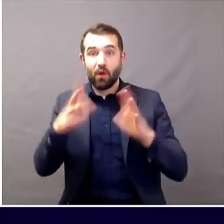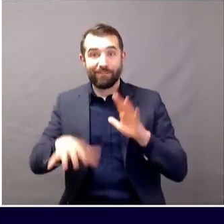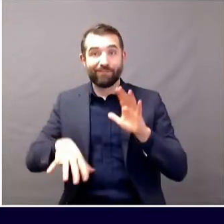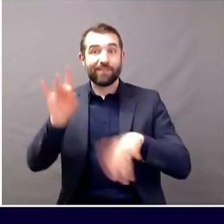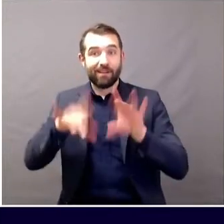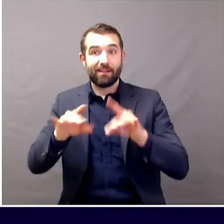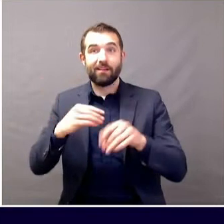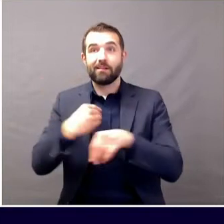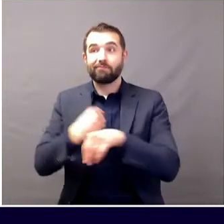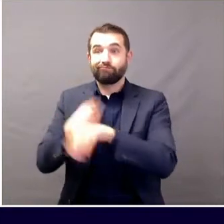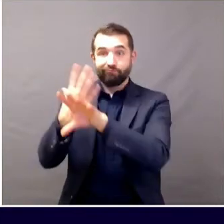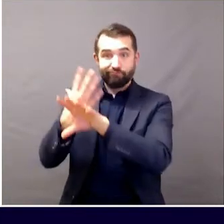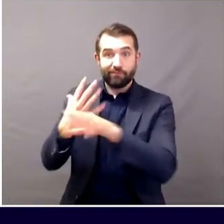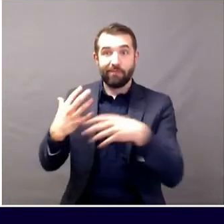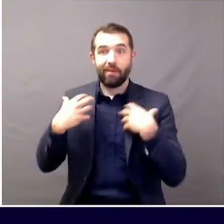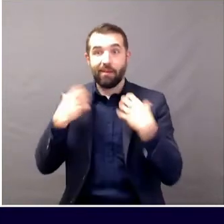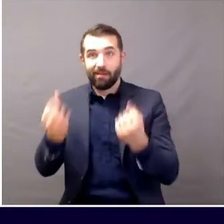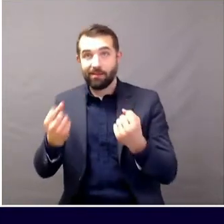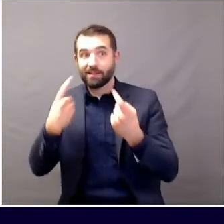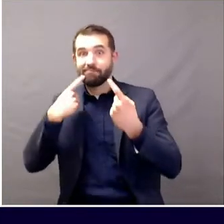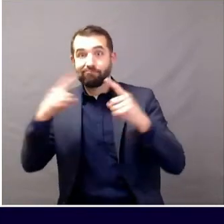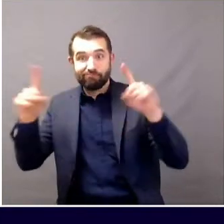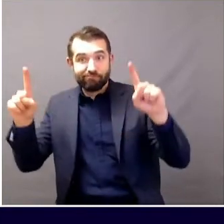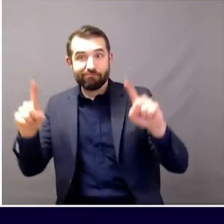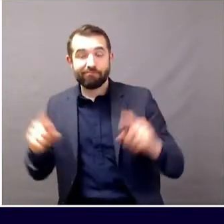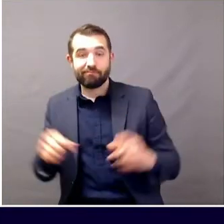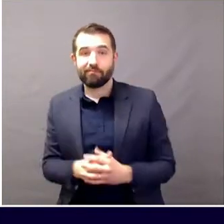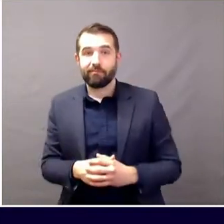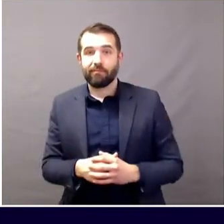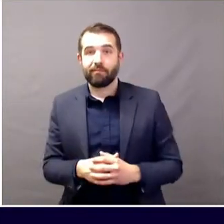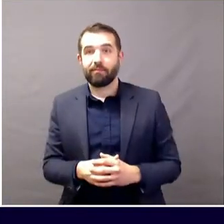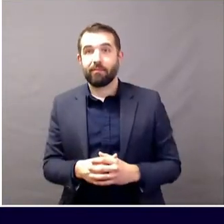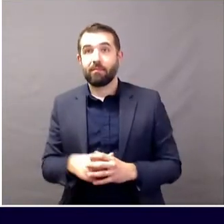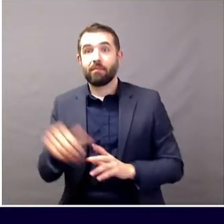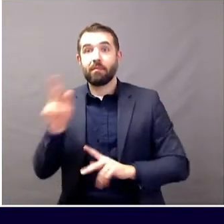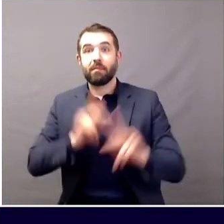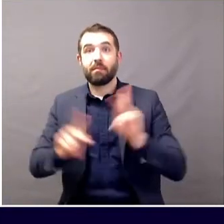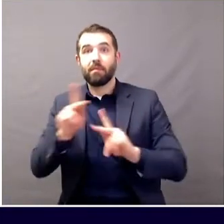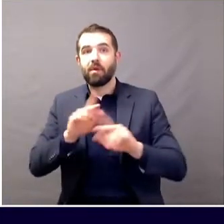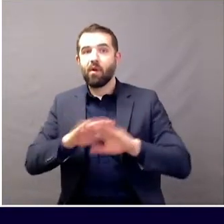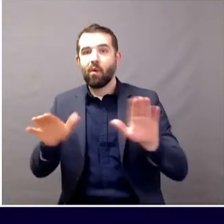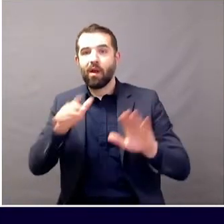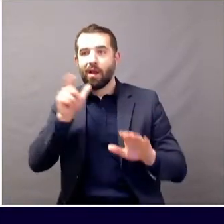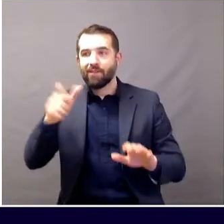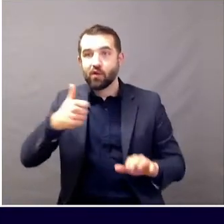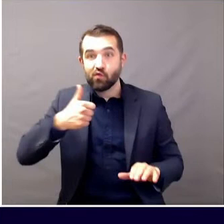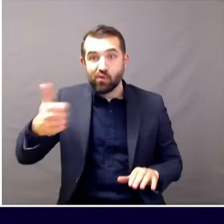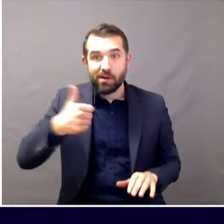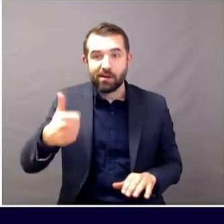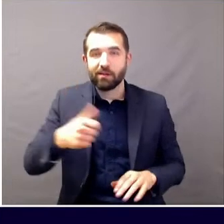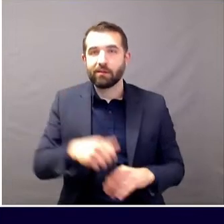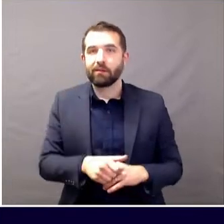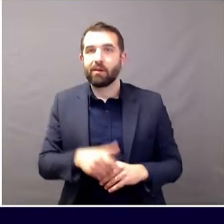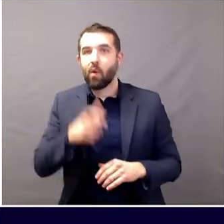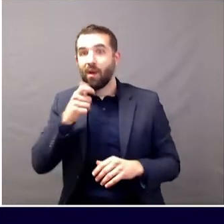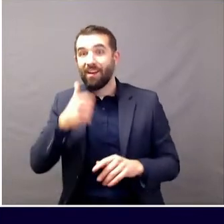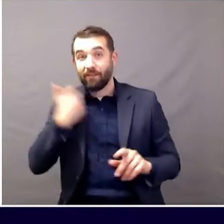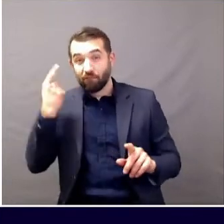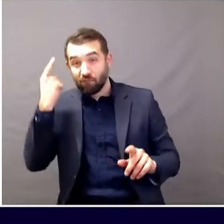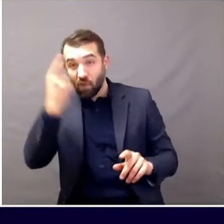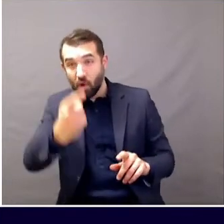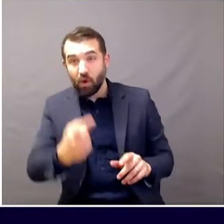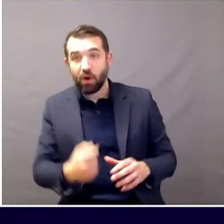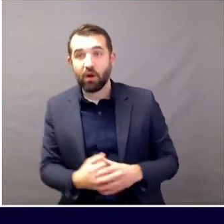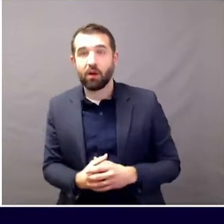widely available, which is important for people who lack transportation or who live in rural areas. I think for a lot of people, the way they've coped